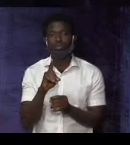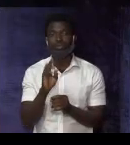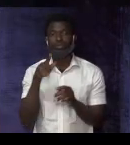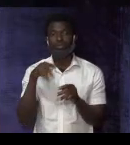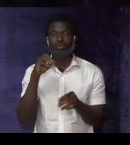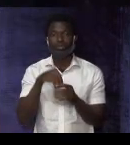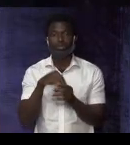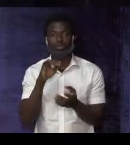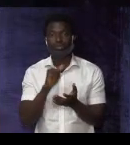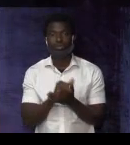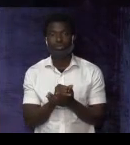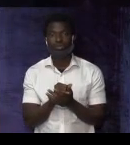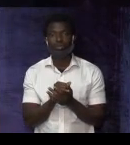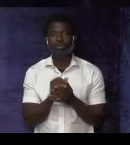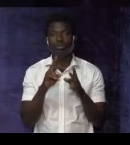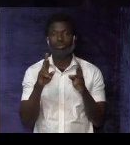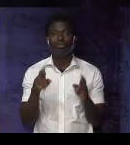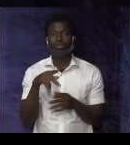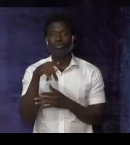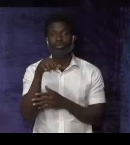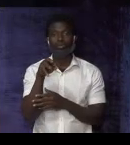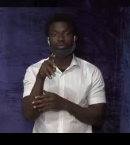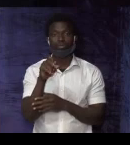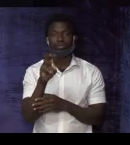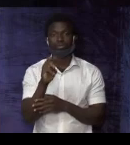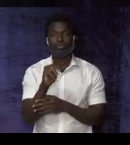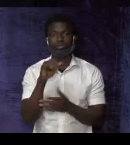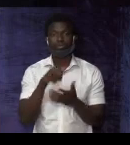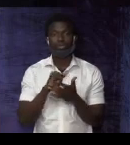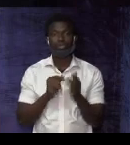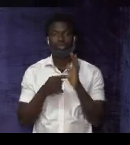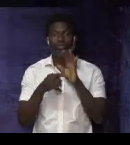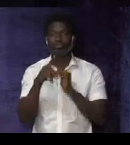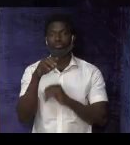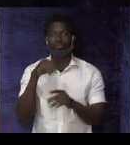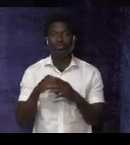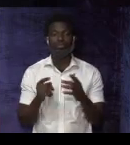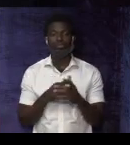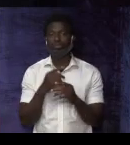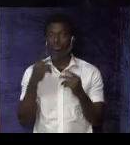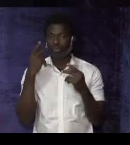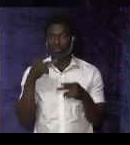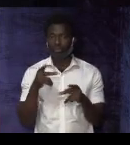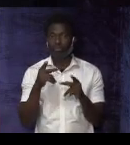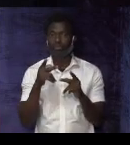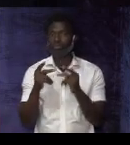that rectangular prism that I showed you in the first place. So let's go.